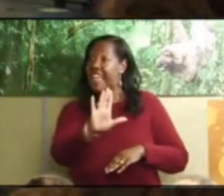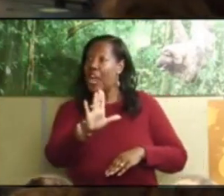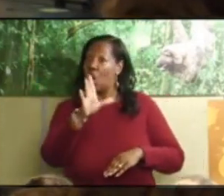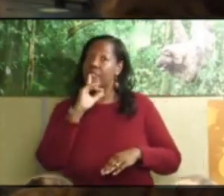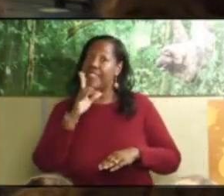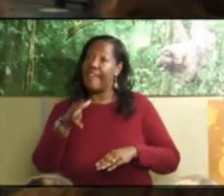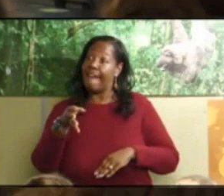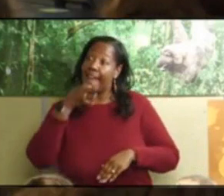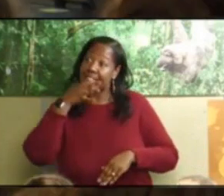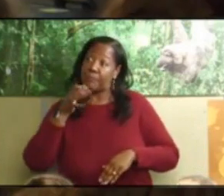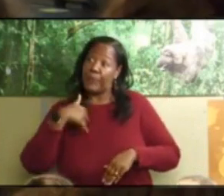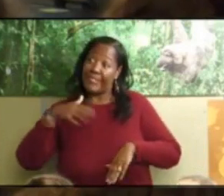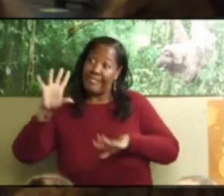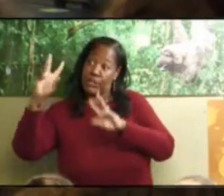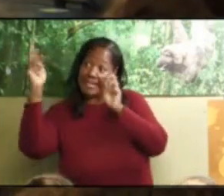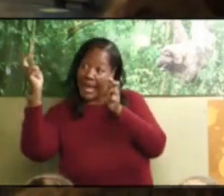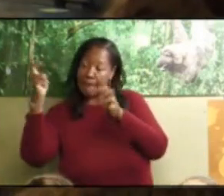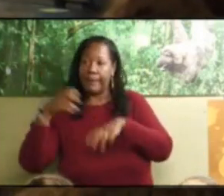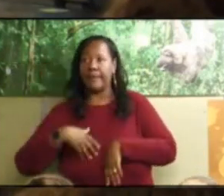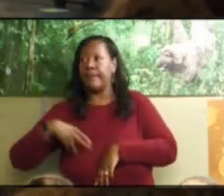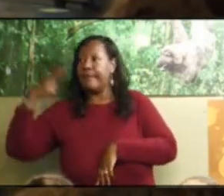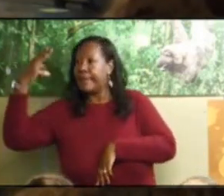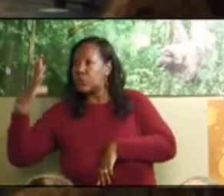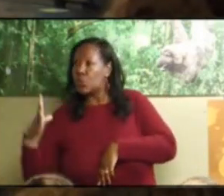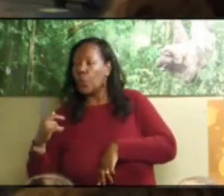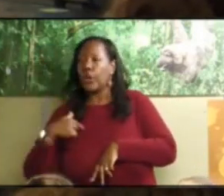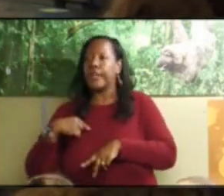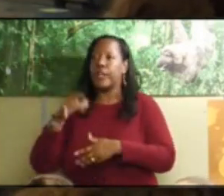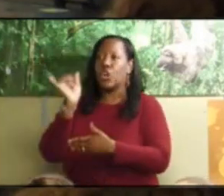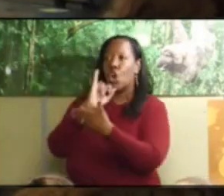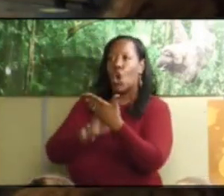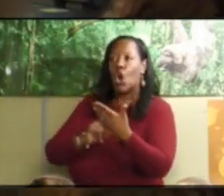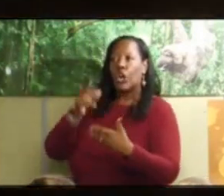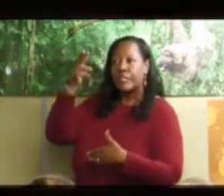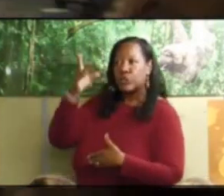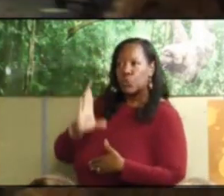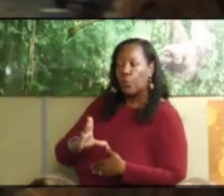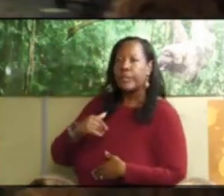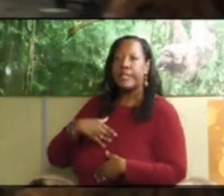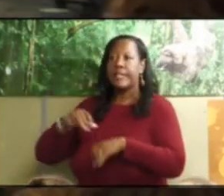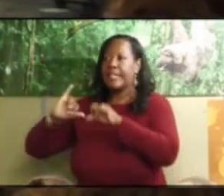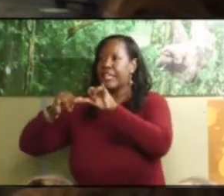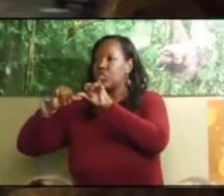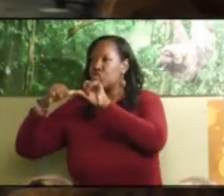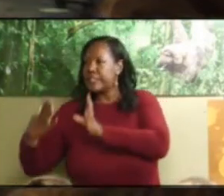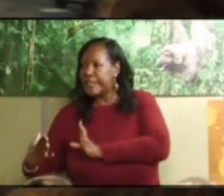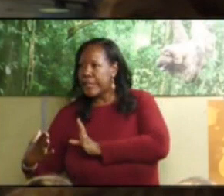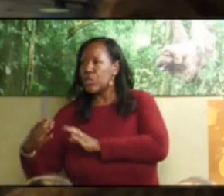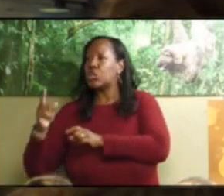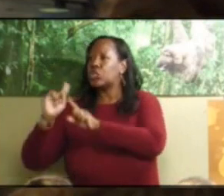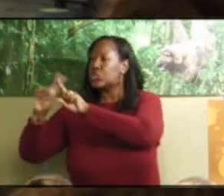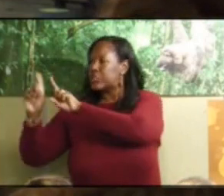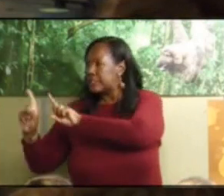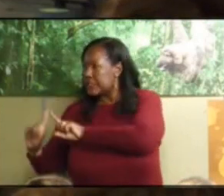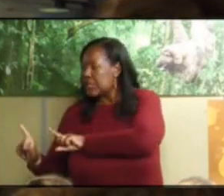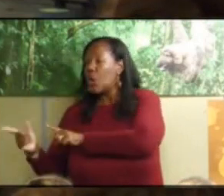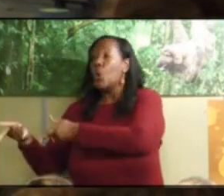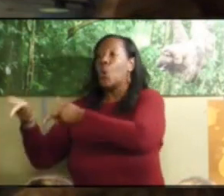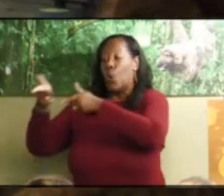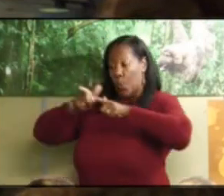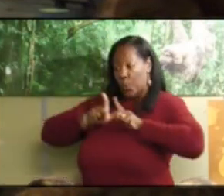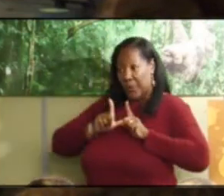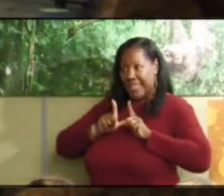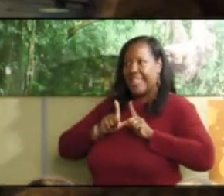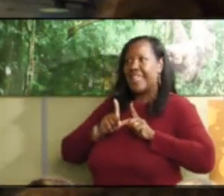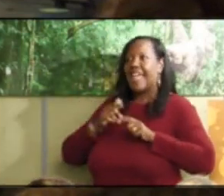that's a historian, an art historian, engineers in some cases, and different things we've worked on, we